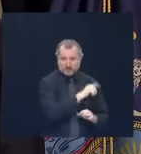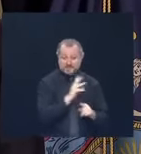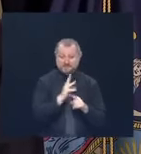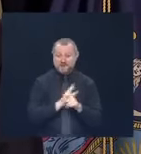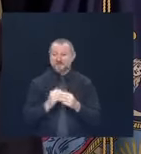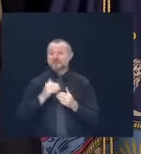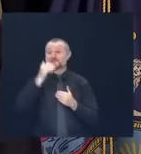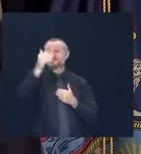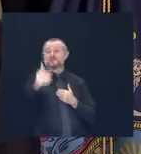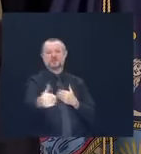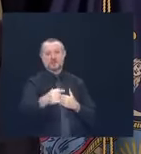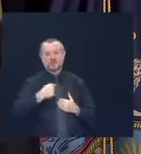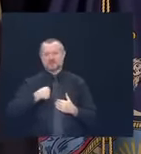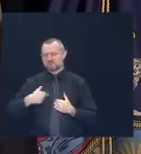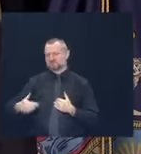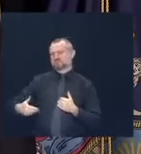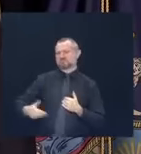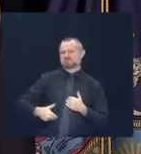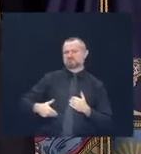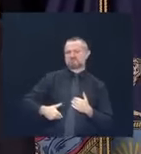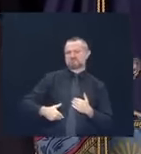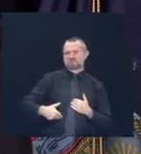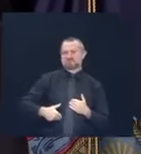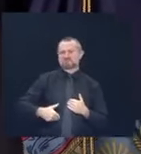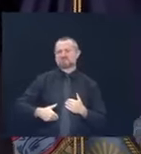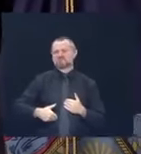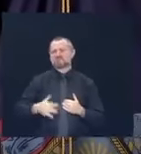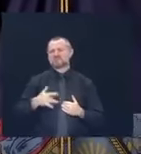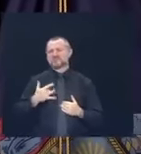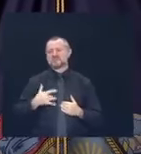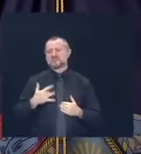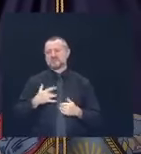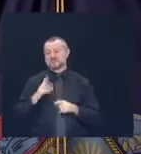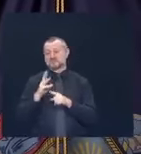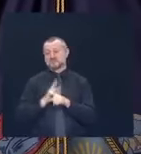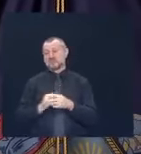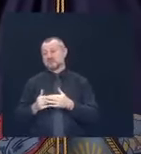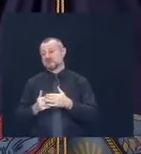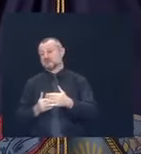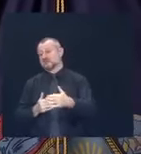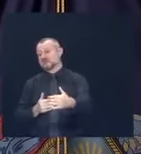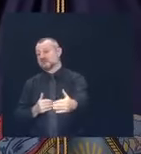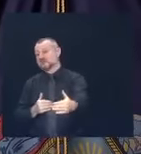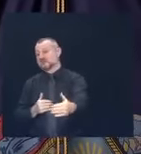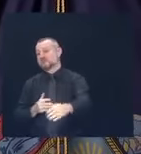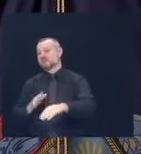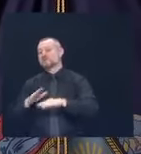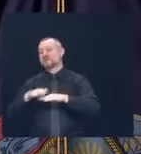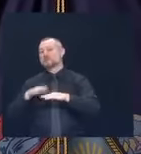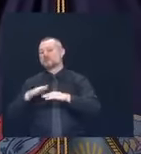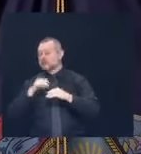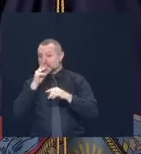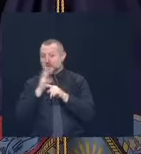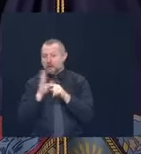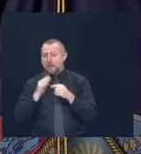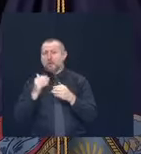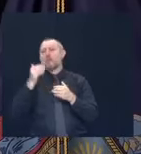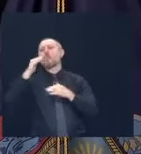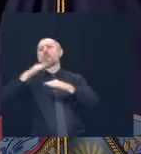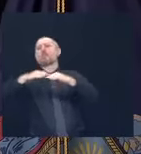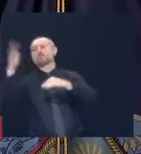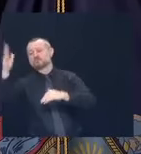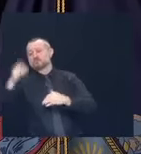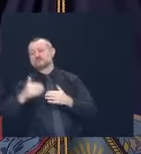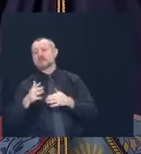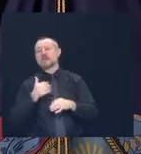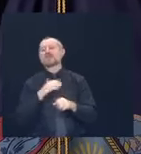bet, my wager, my best estimate, 6 months at a minimum, before you hit critical